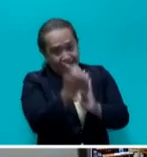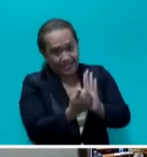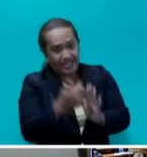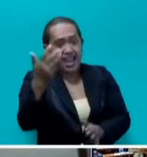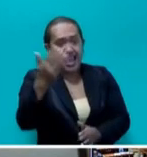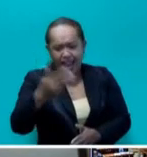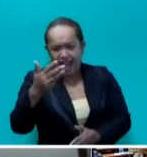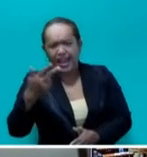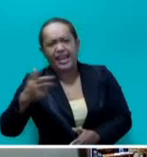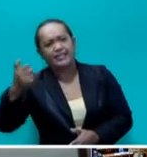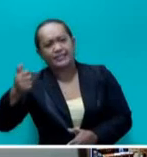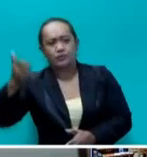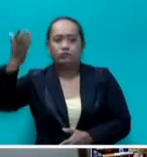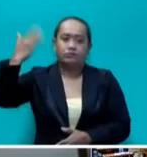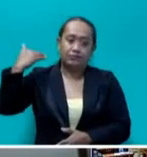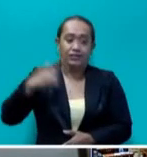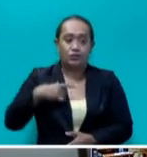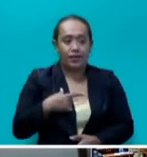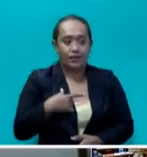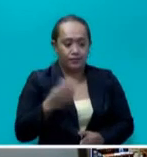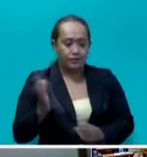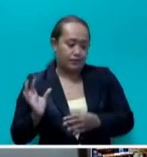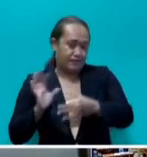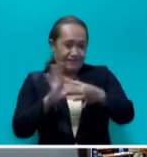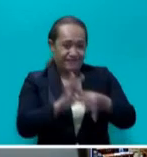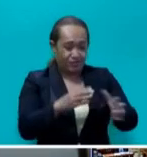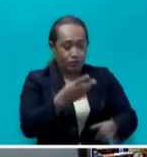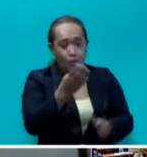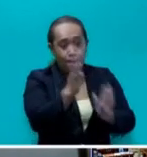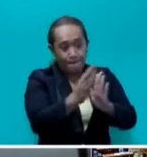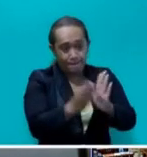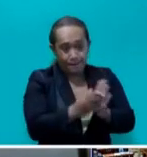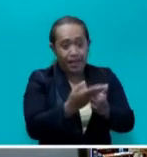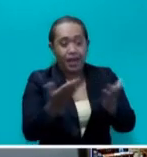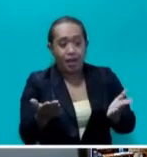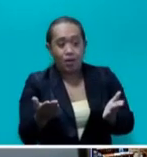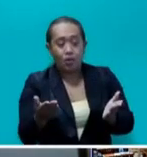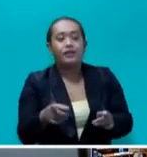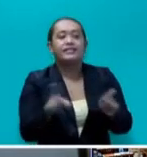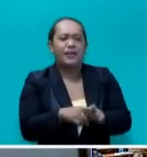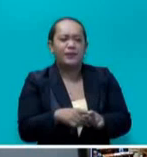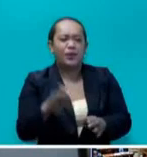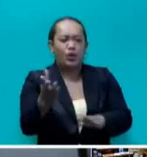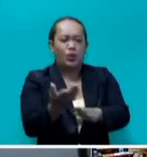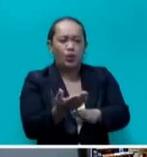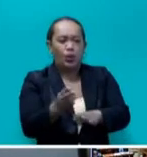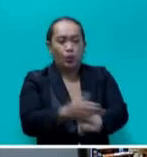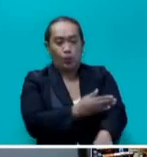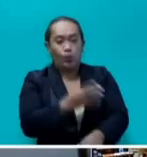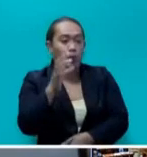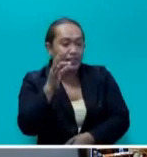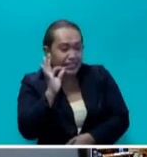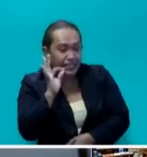changes in the 2021-2022 budget. Reduction of fiscal duty on green tea from 5% to free. Reduction of fiscal duty on